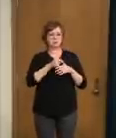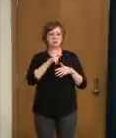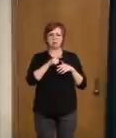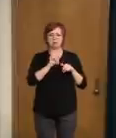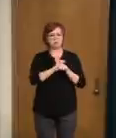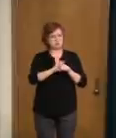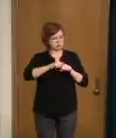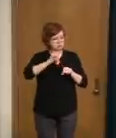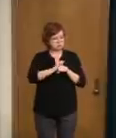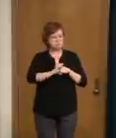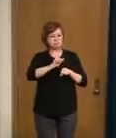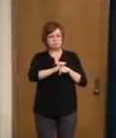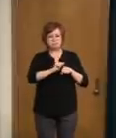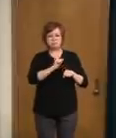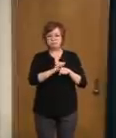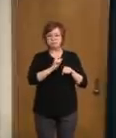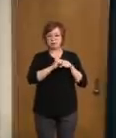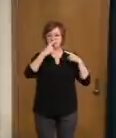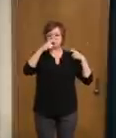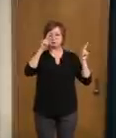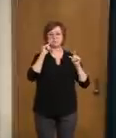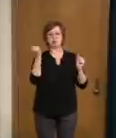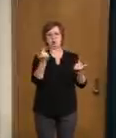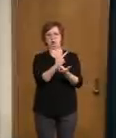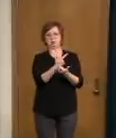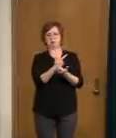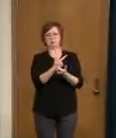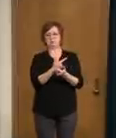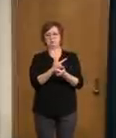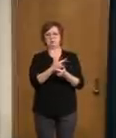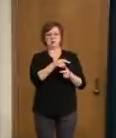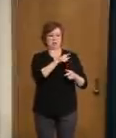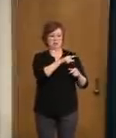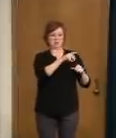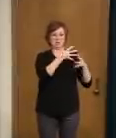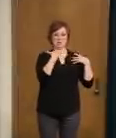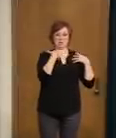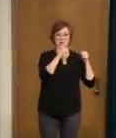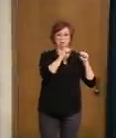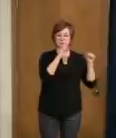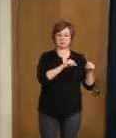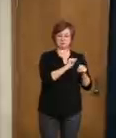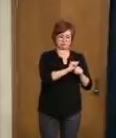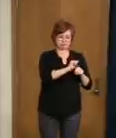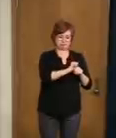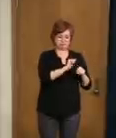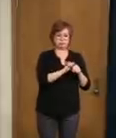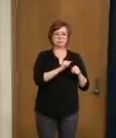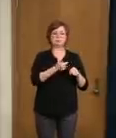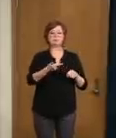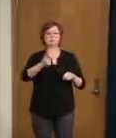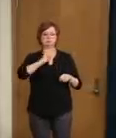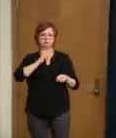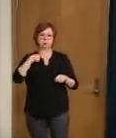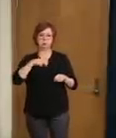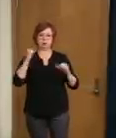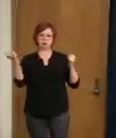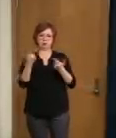need the Saskatchewan public to be all hands on deck in containing the spread of the